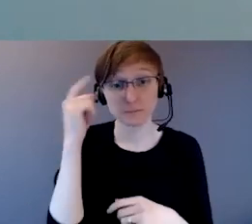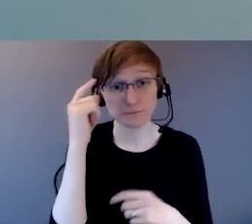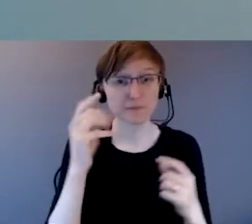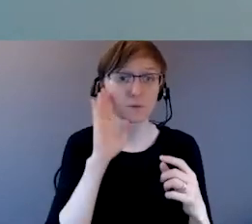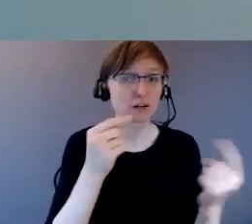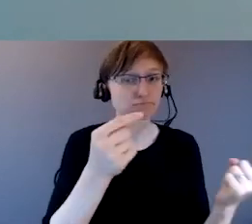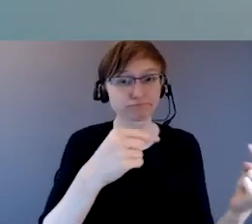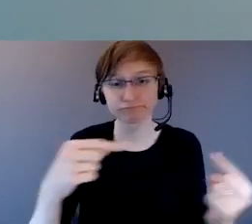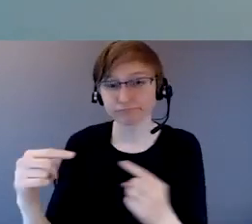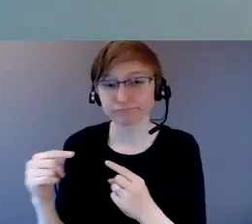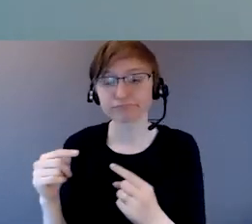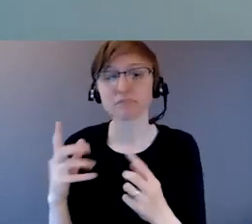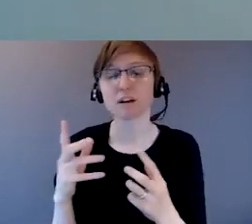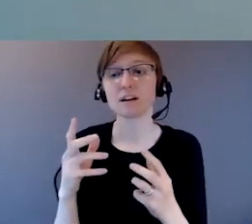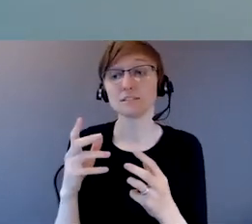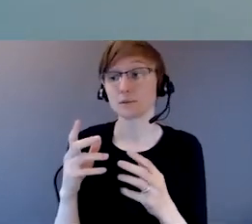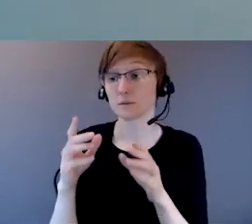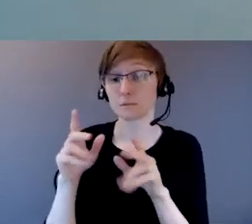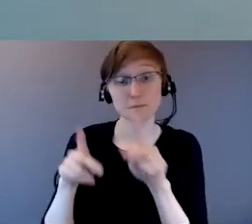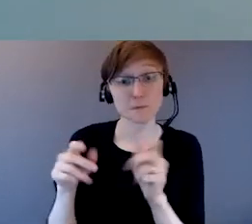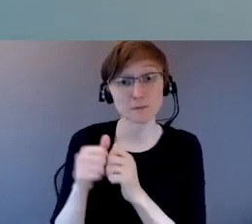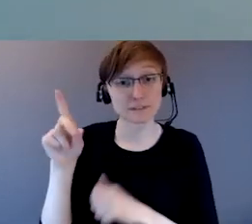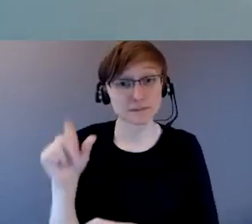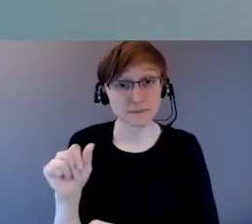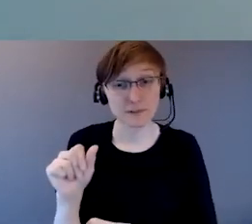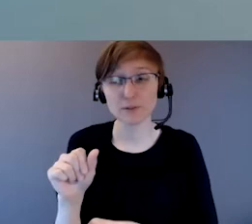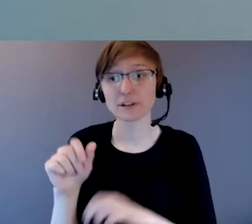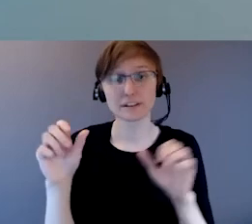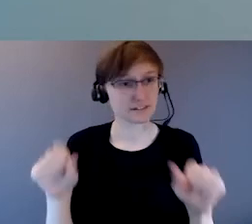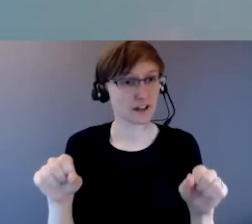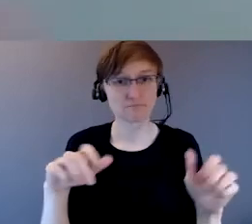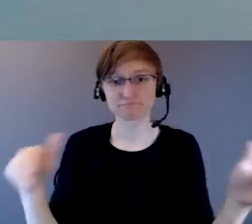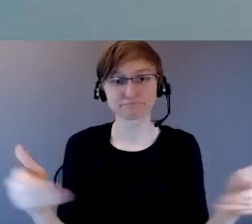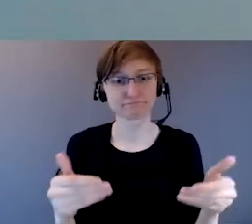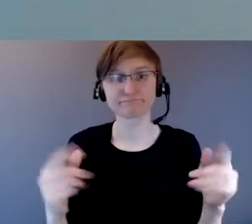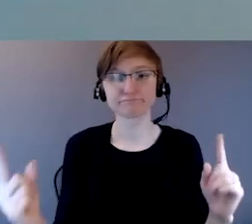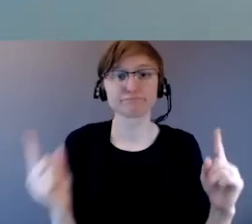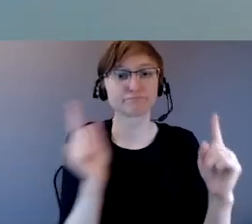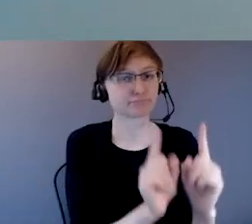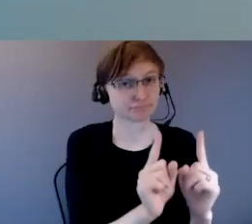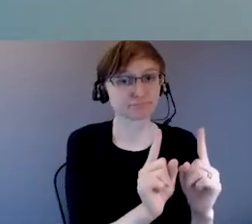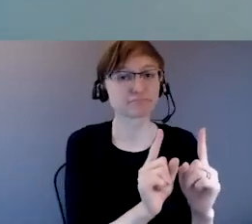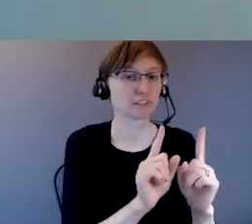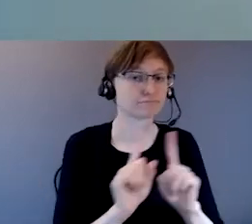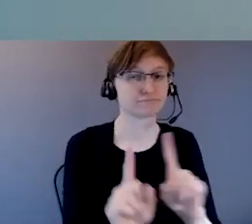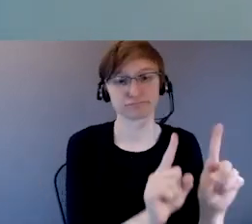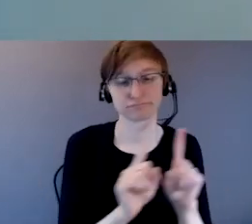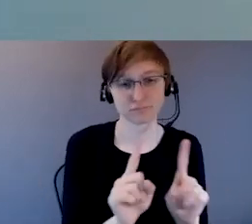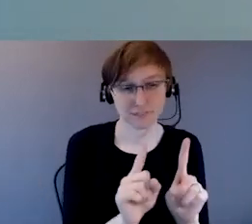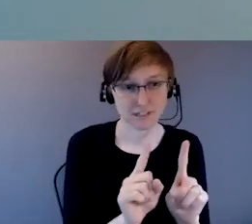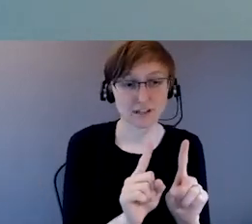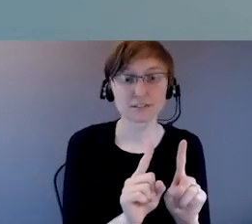receiving individuals experiencing disability, and this created an increased awareness within the community of